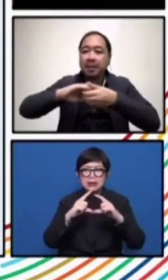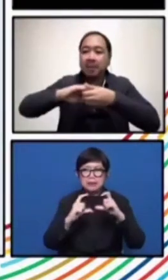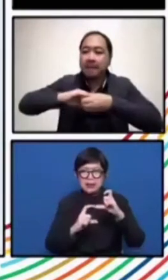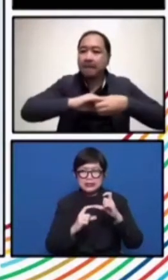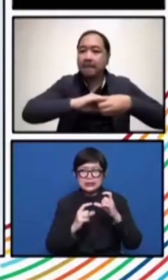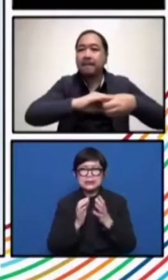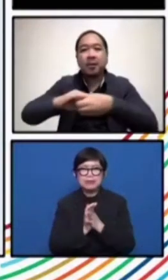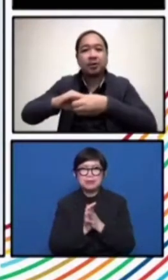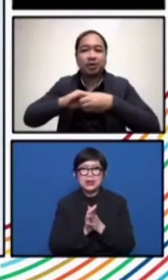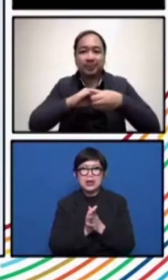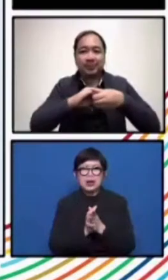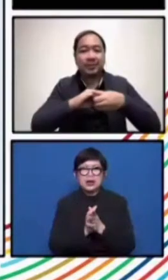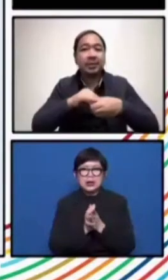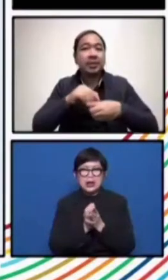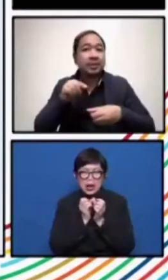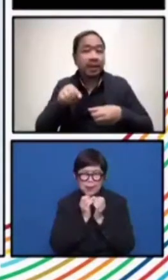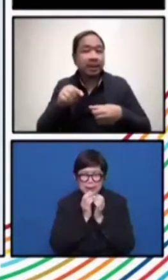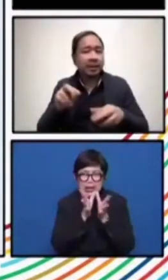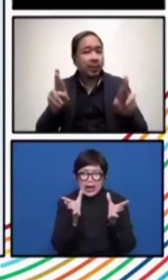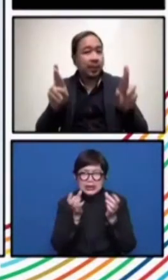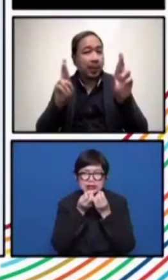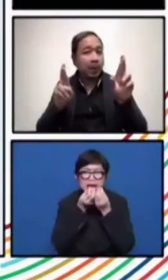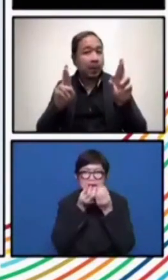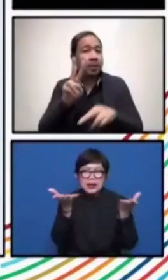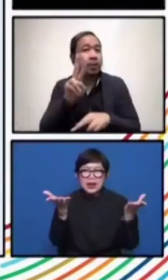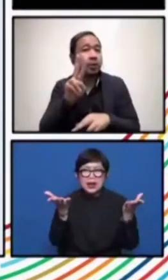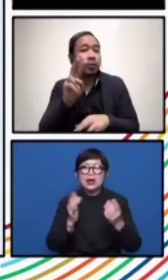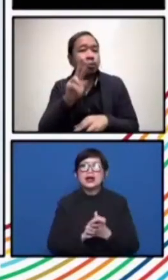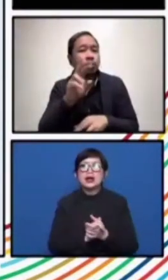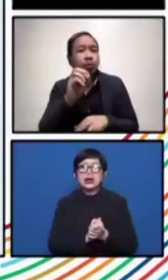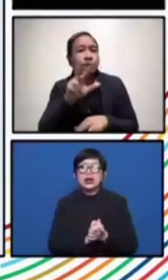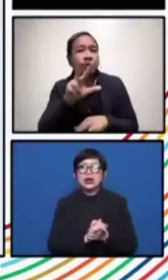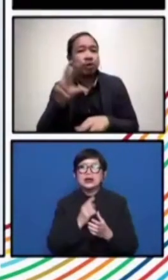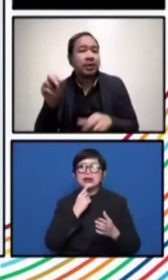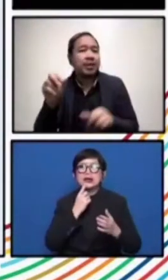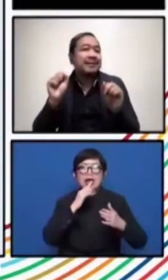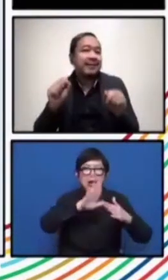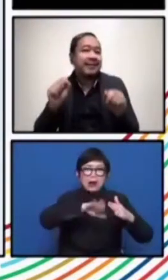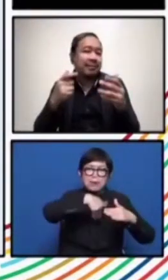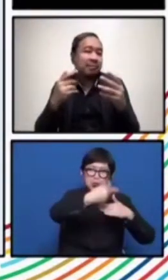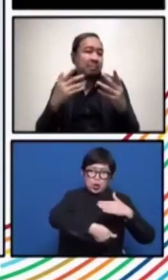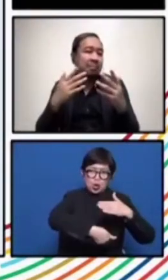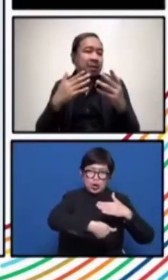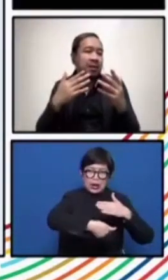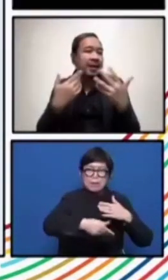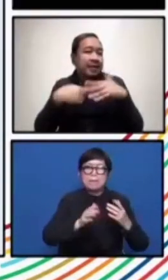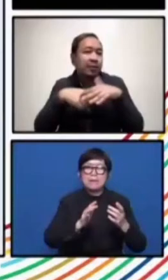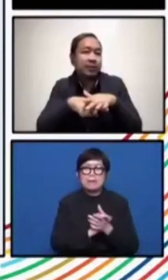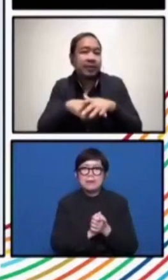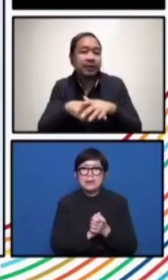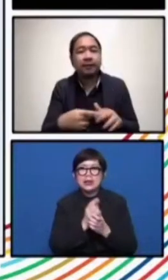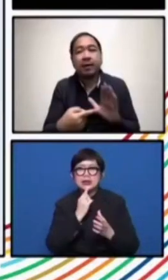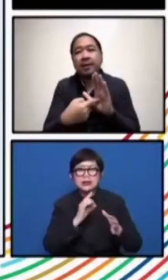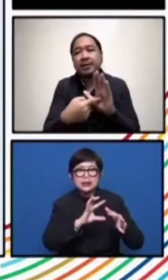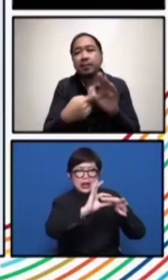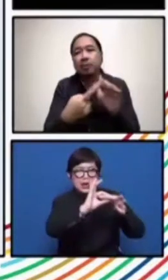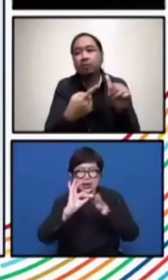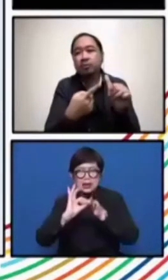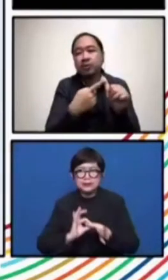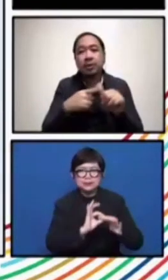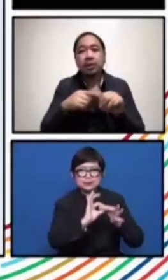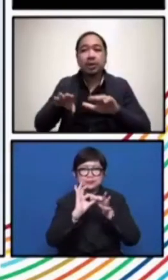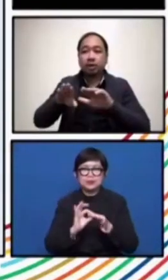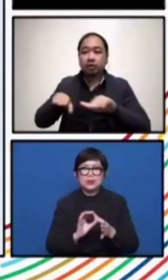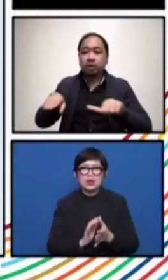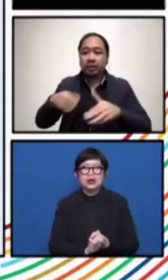to ensure that by the year 2030. these include number one children with disabilities are